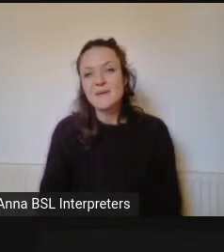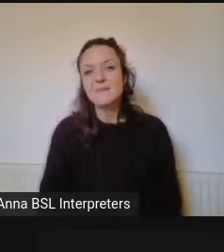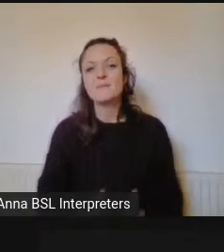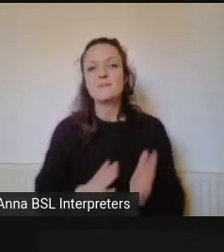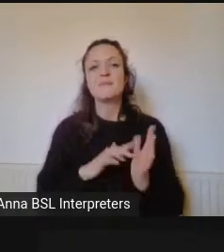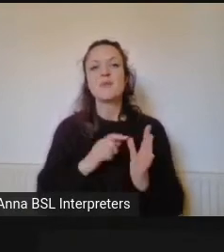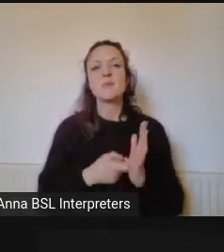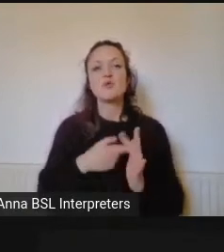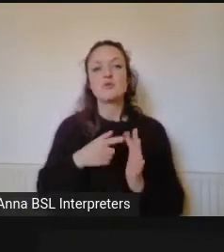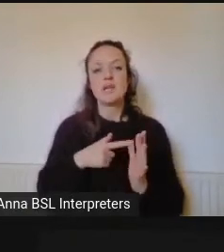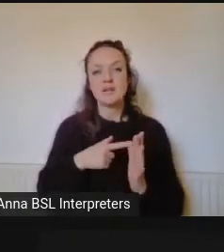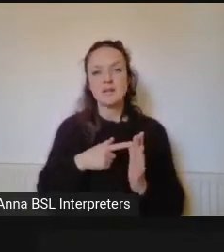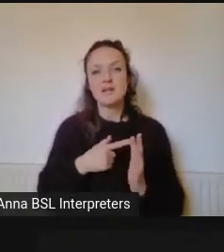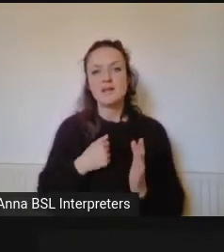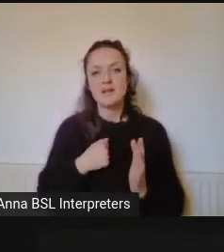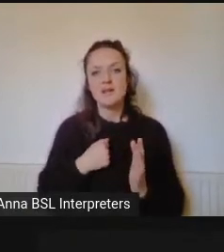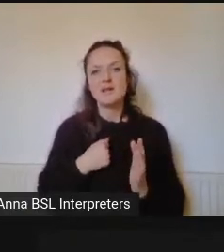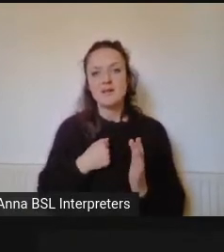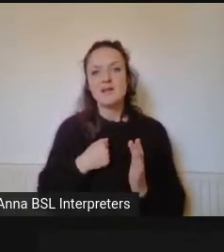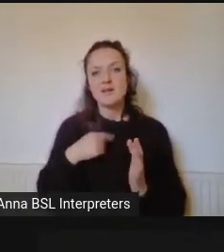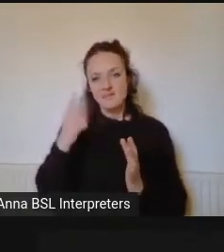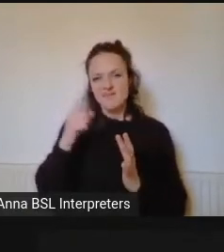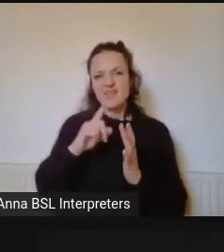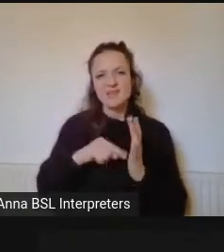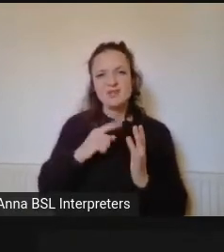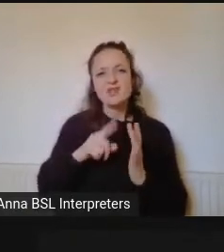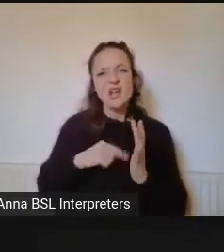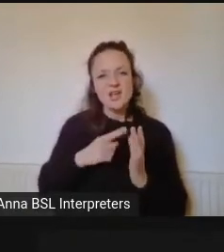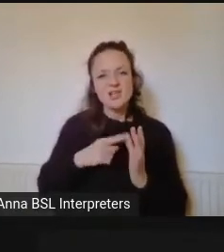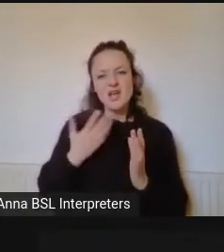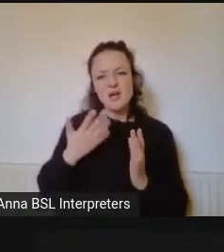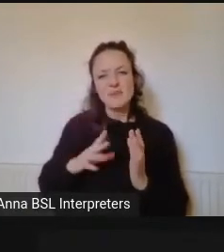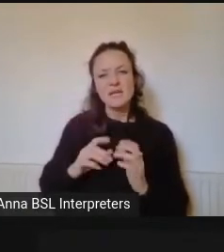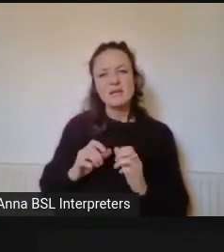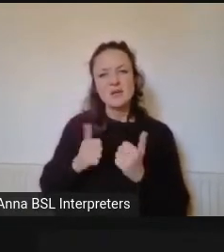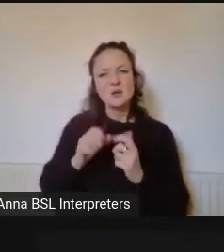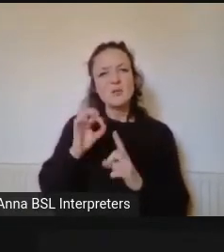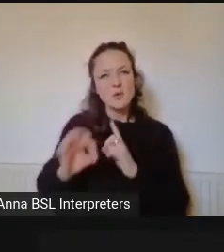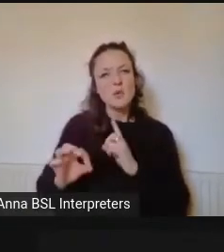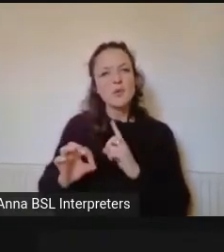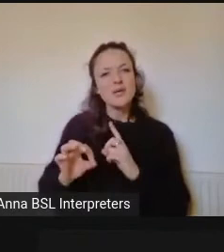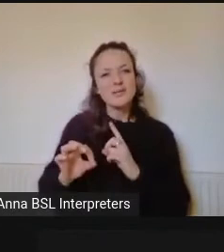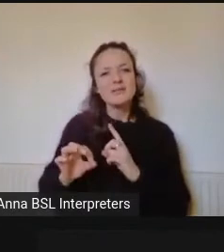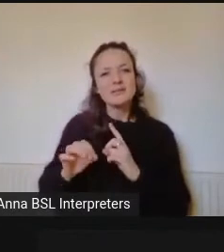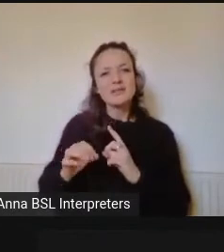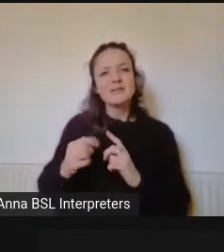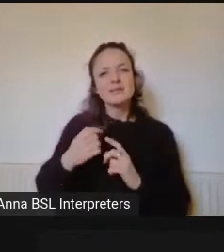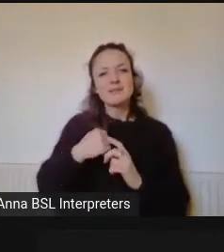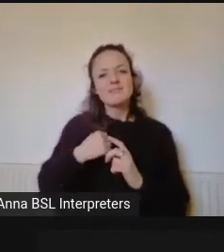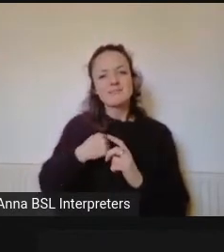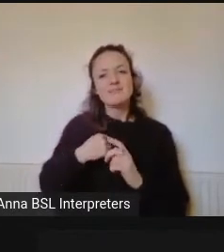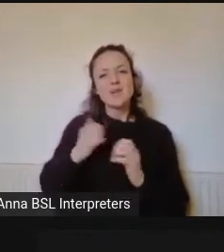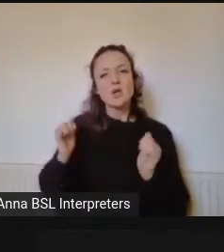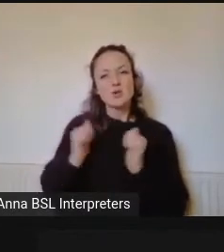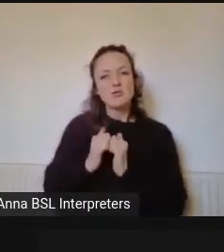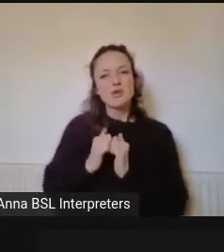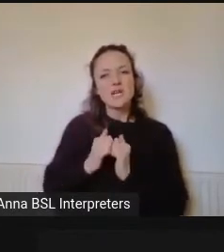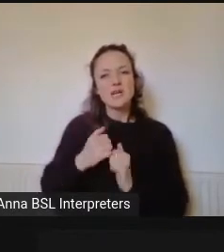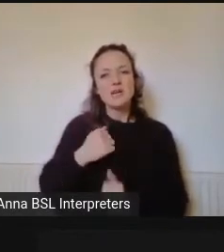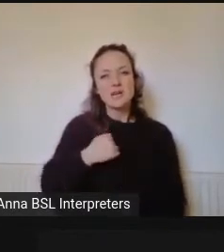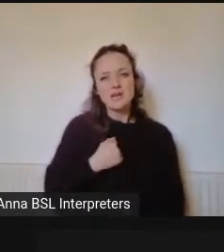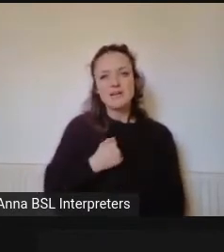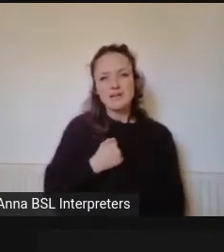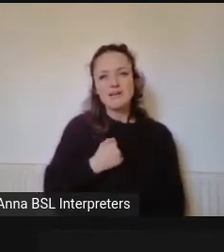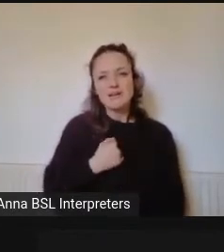I will say that I'm with Jaya in the sense of you're right, like the way that the organization is set up doesn't